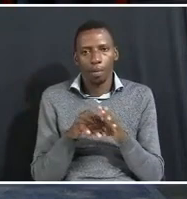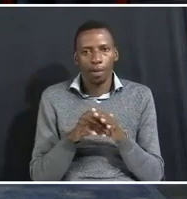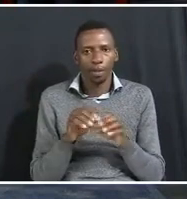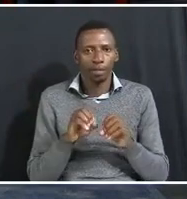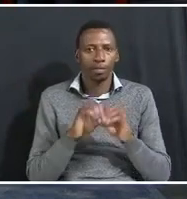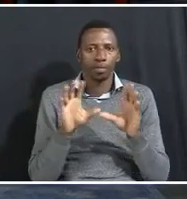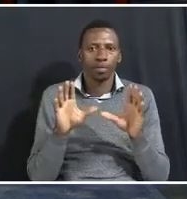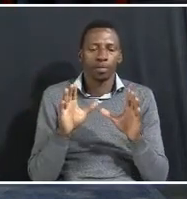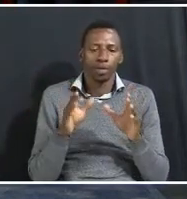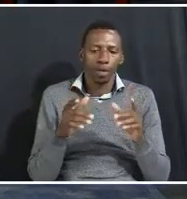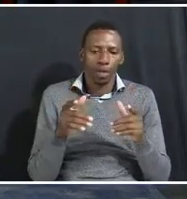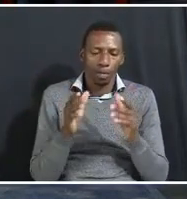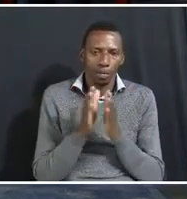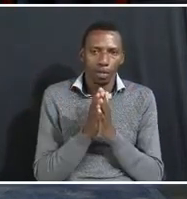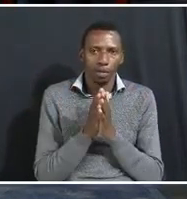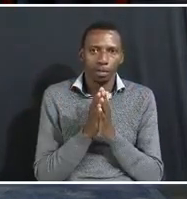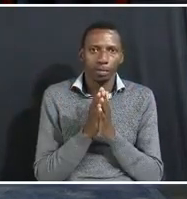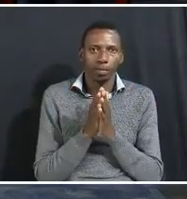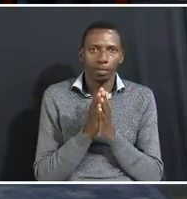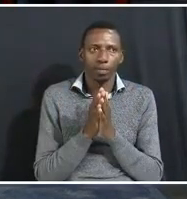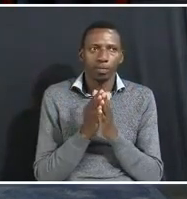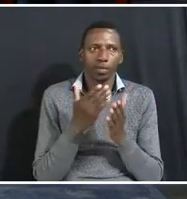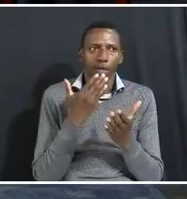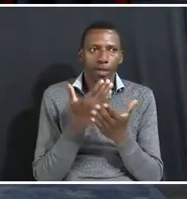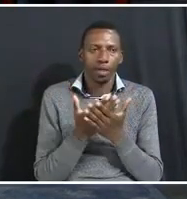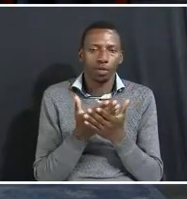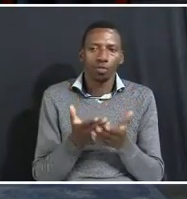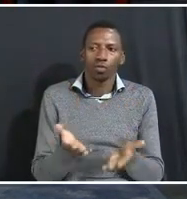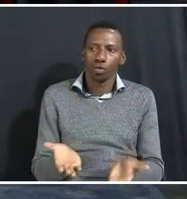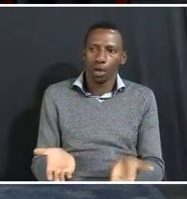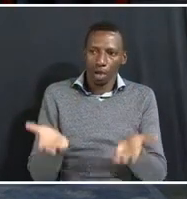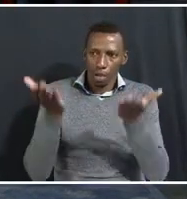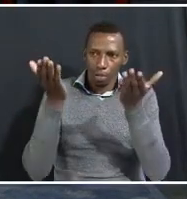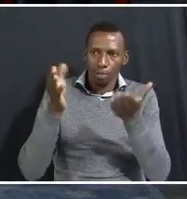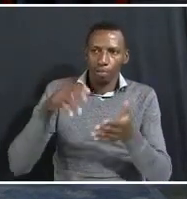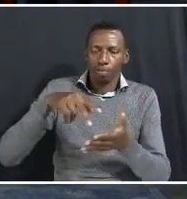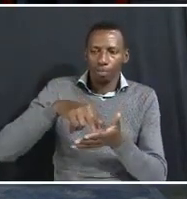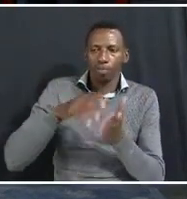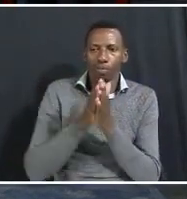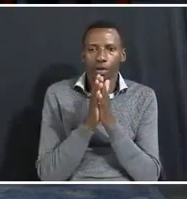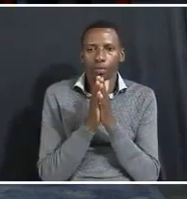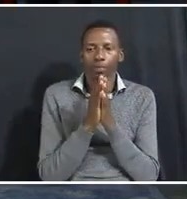been blessed. Thank you. May we stand up for a closing prayer.